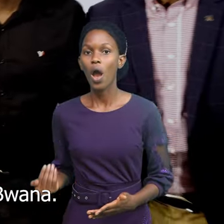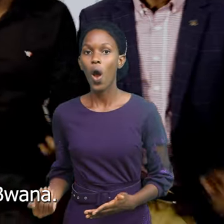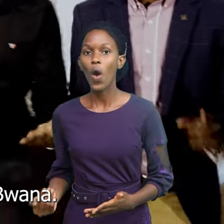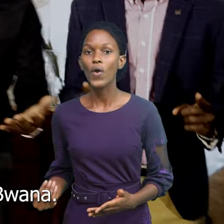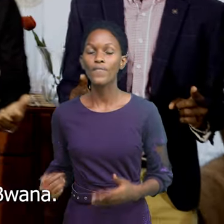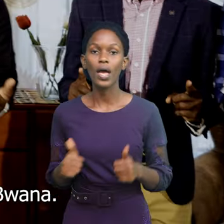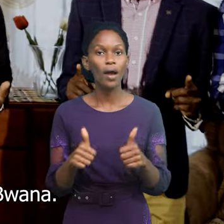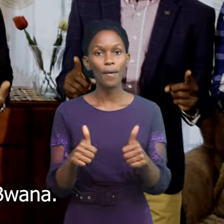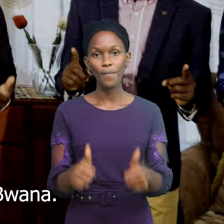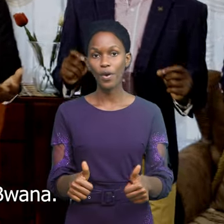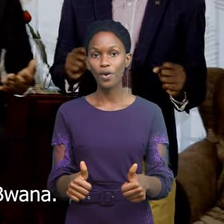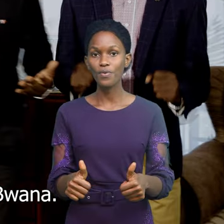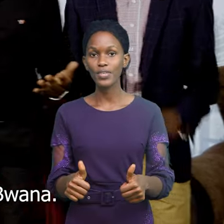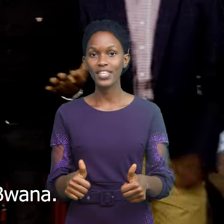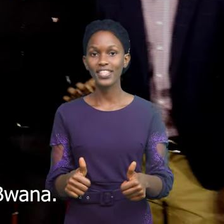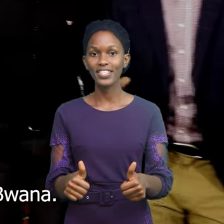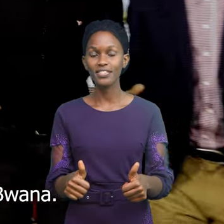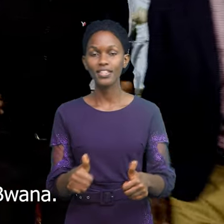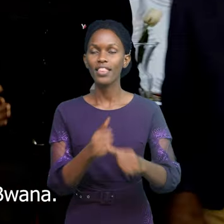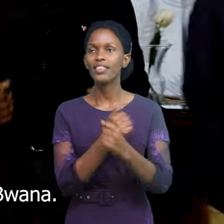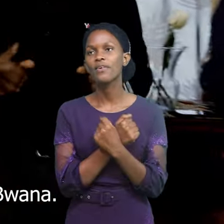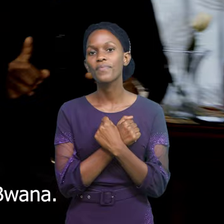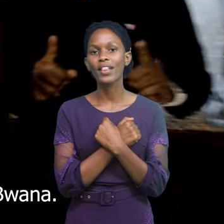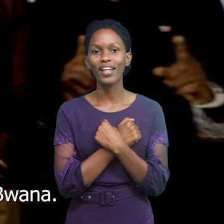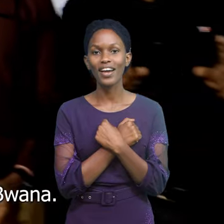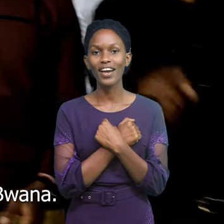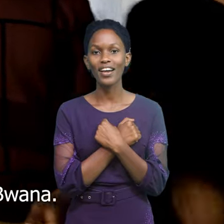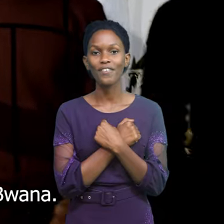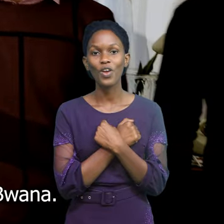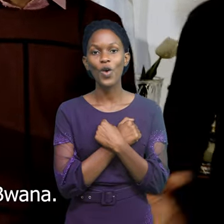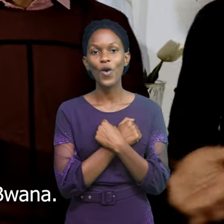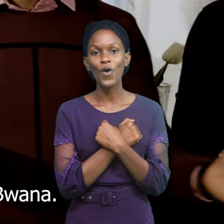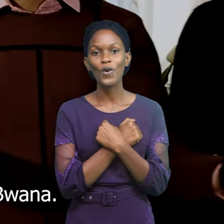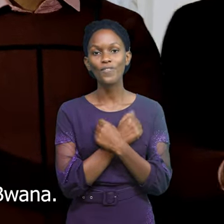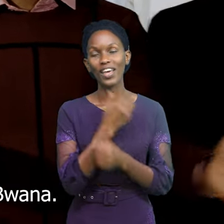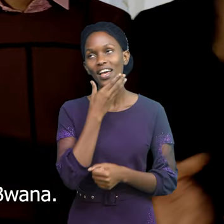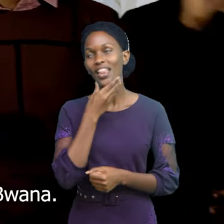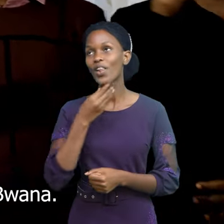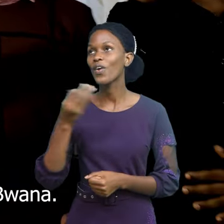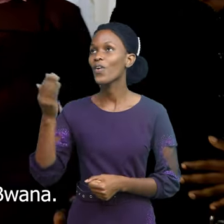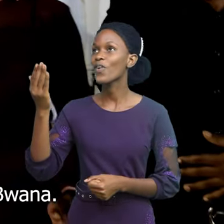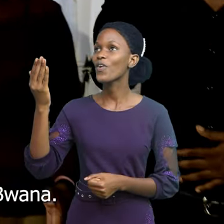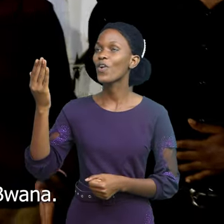Children of the promise, the beloved of the